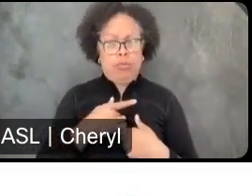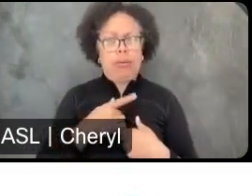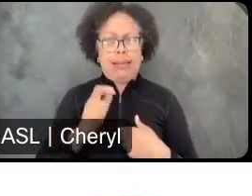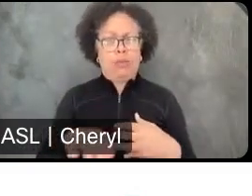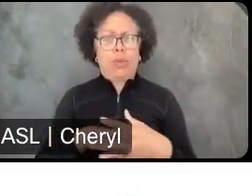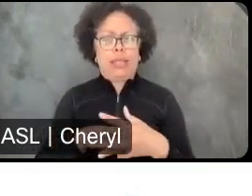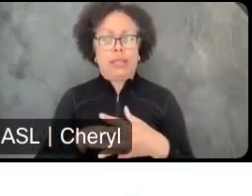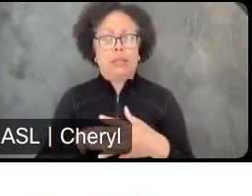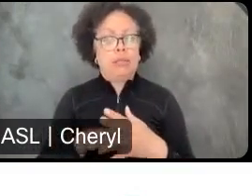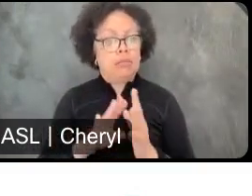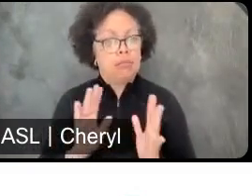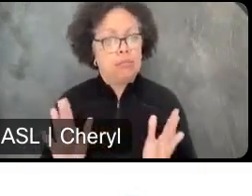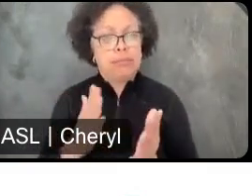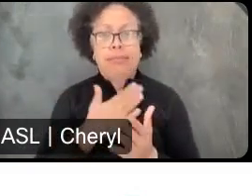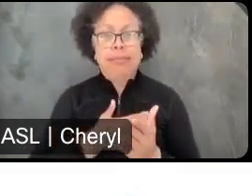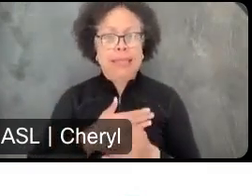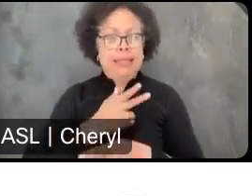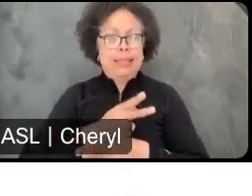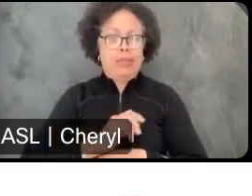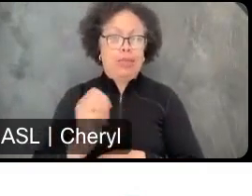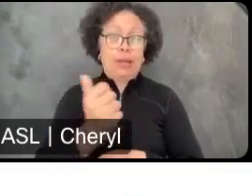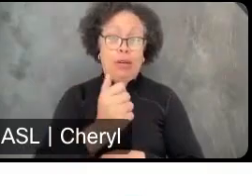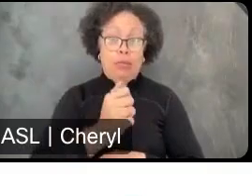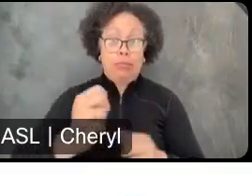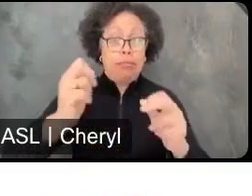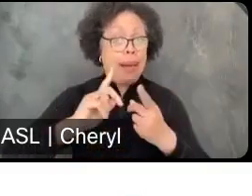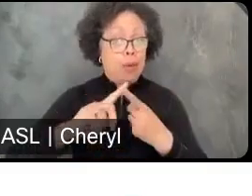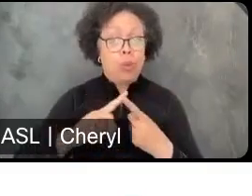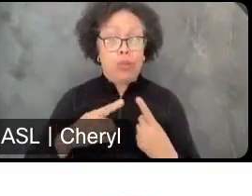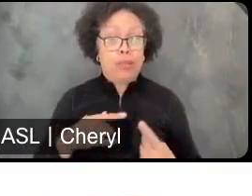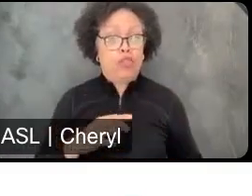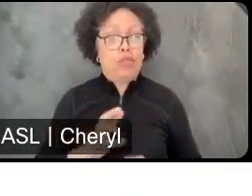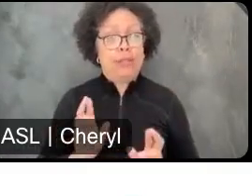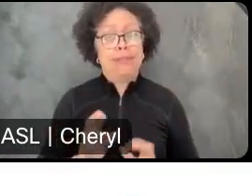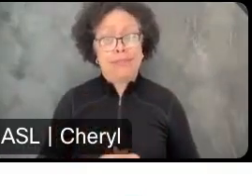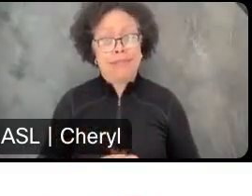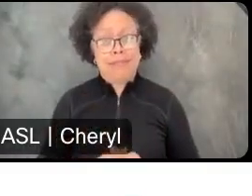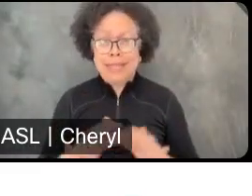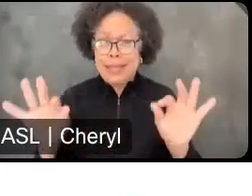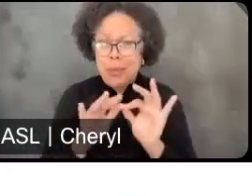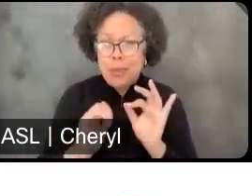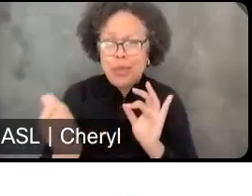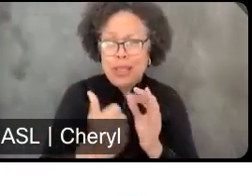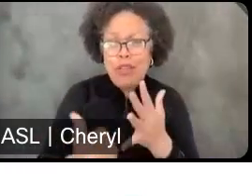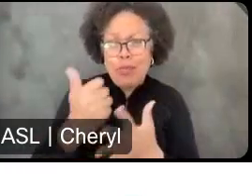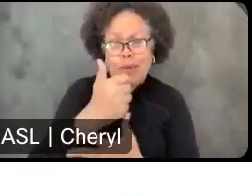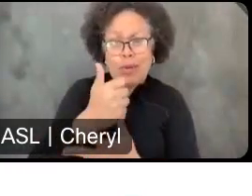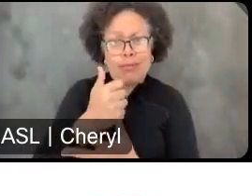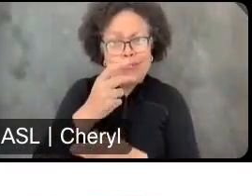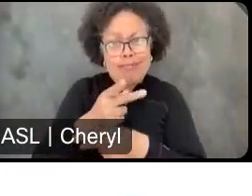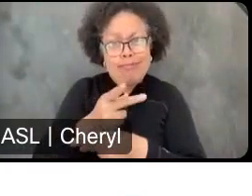to take care of yourself and return when you are ready. Please prioritize your well-being.